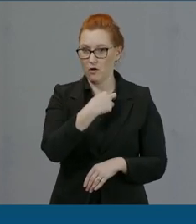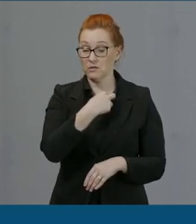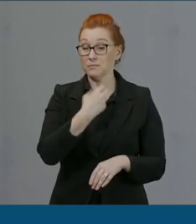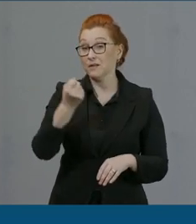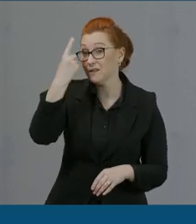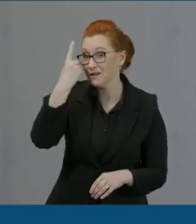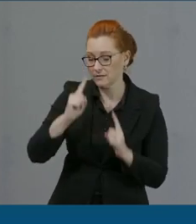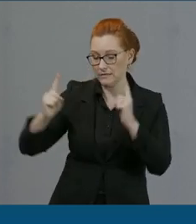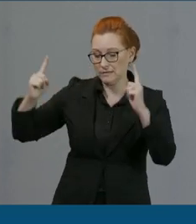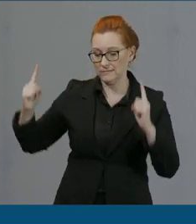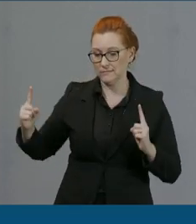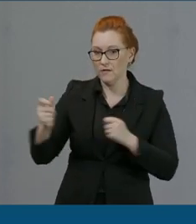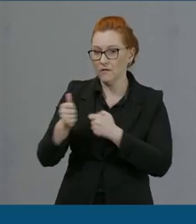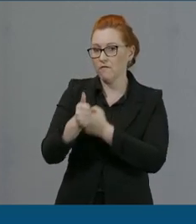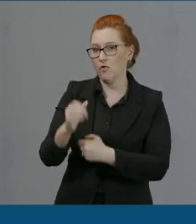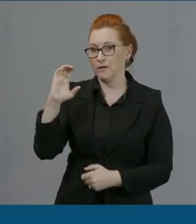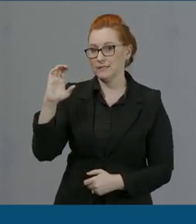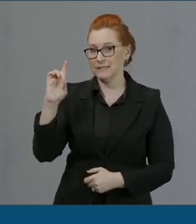CDC guidelines.